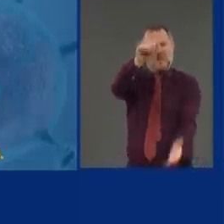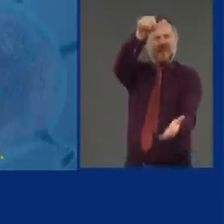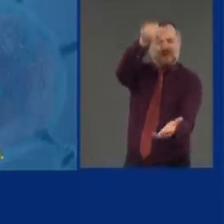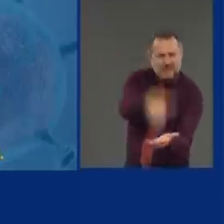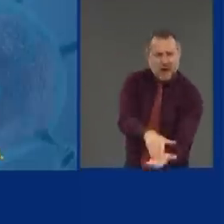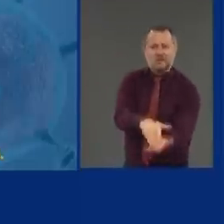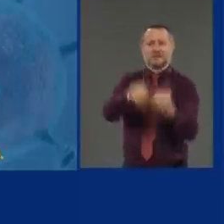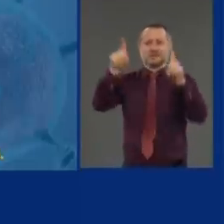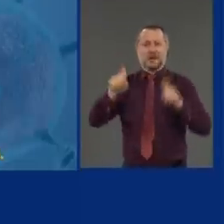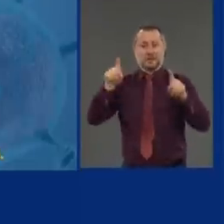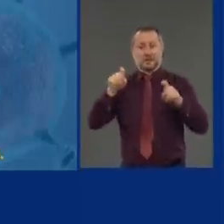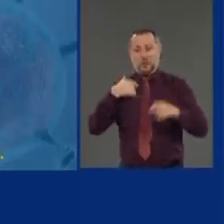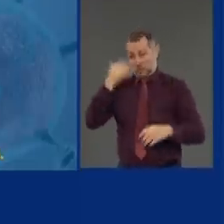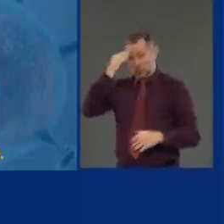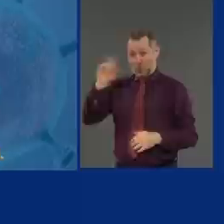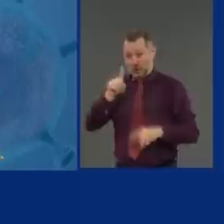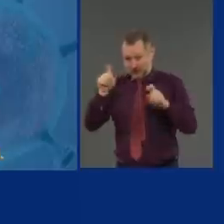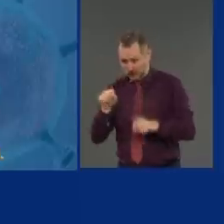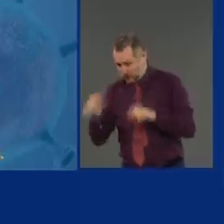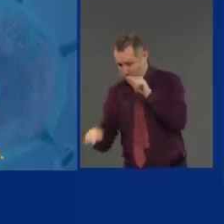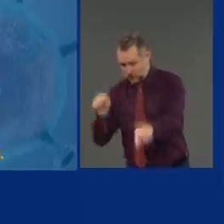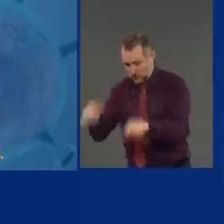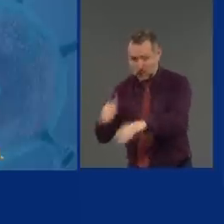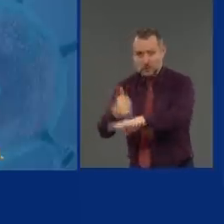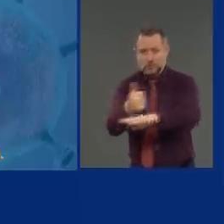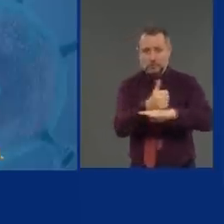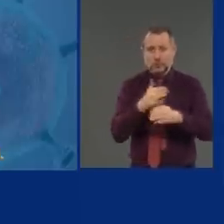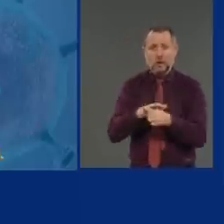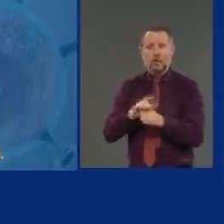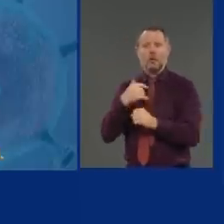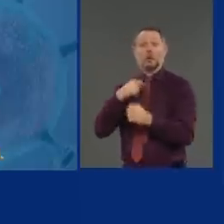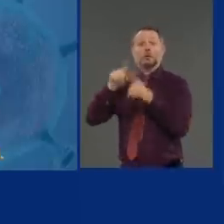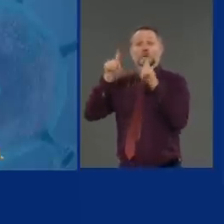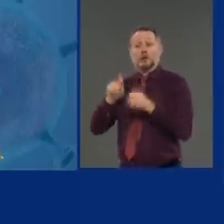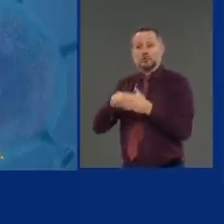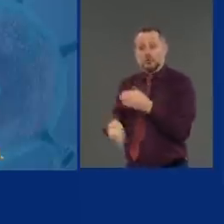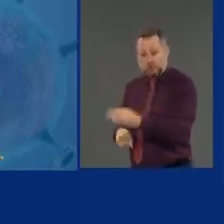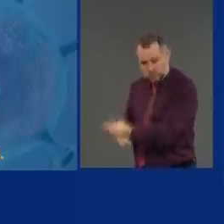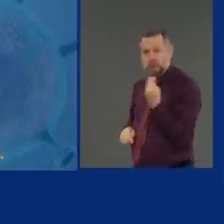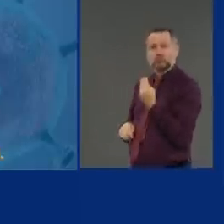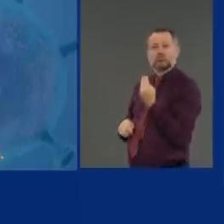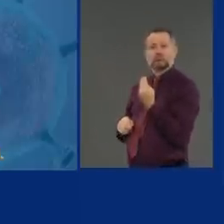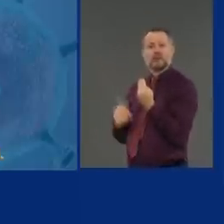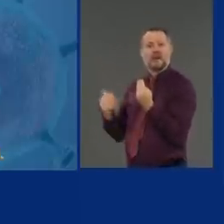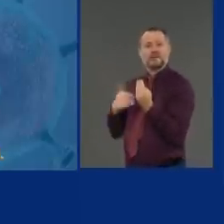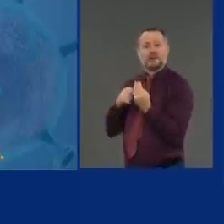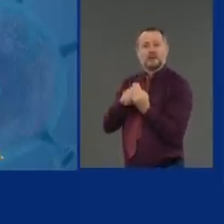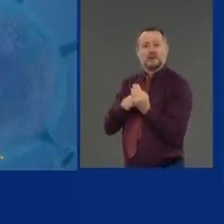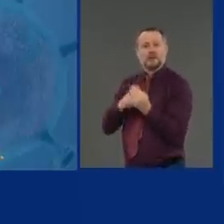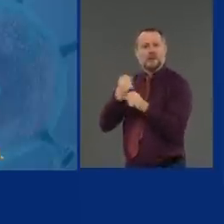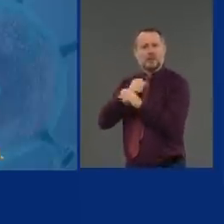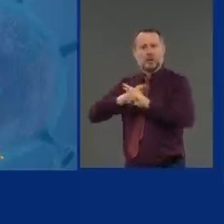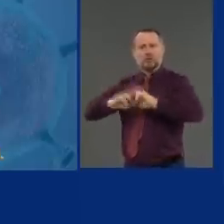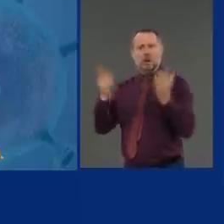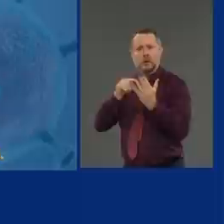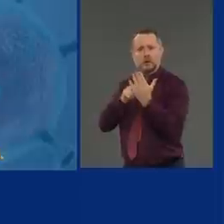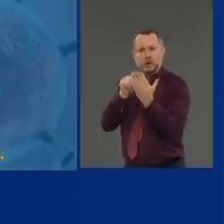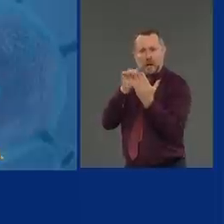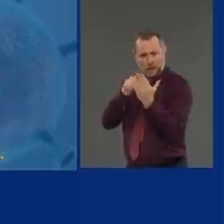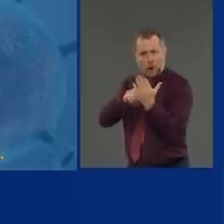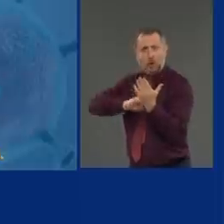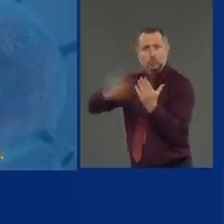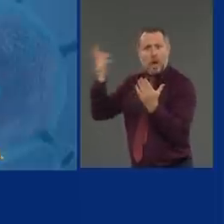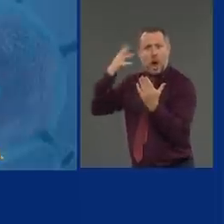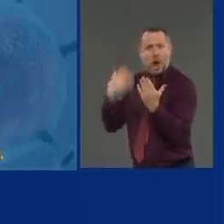you know the result of those tests. So you have that data. You can monitor